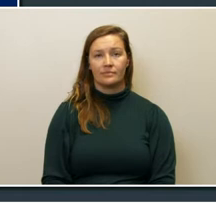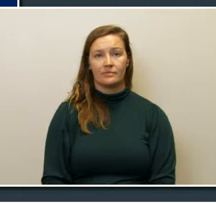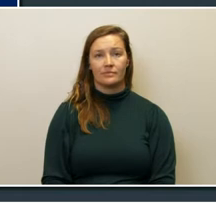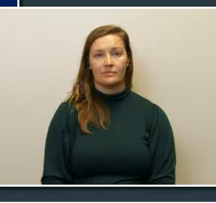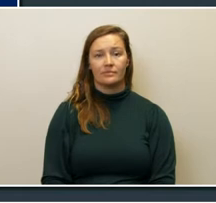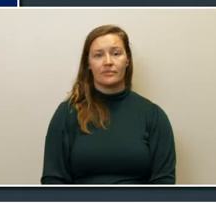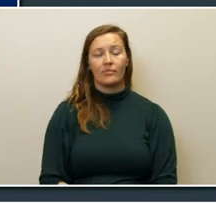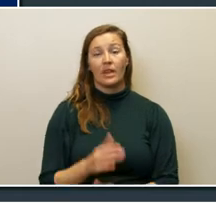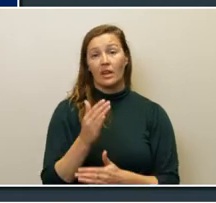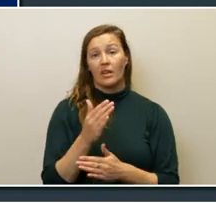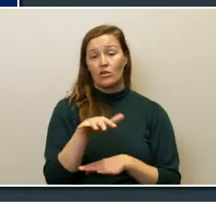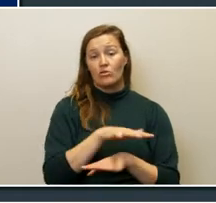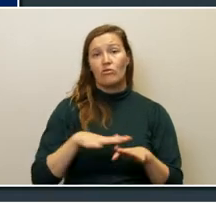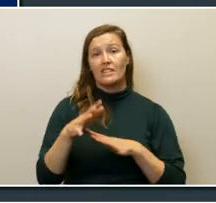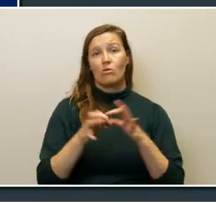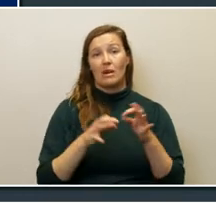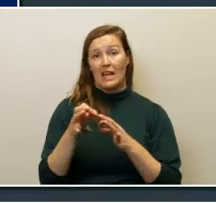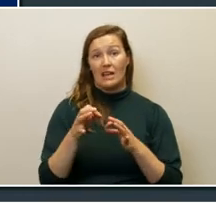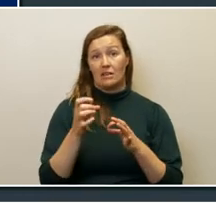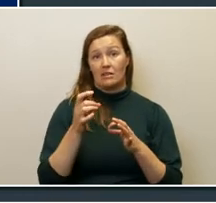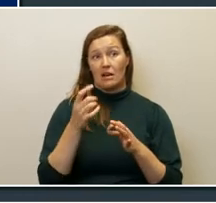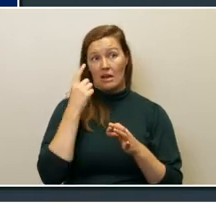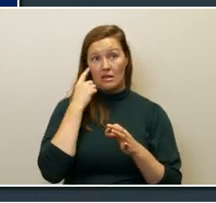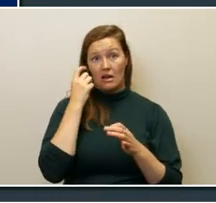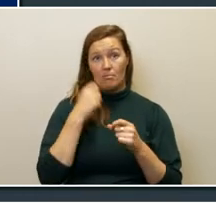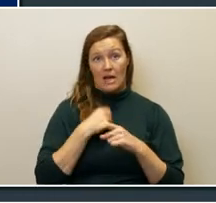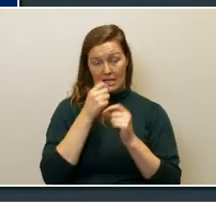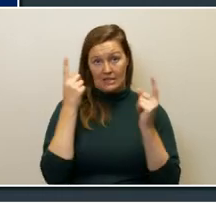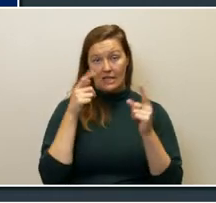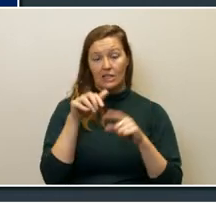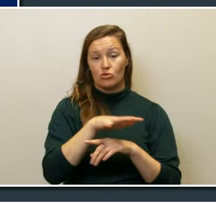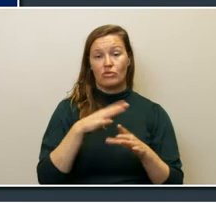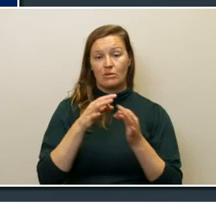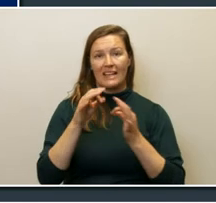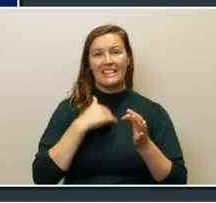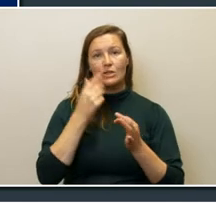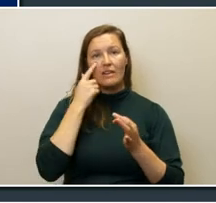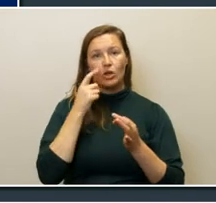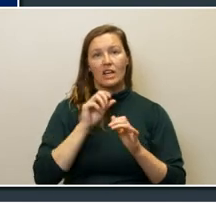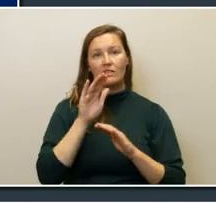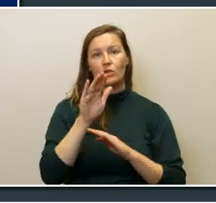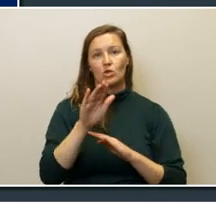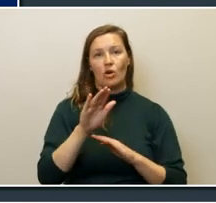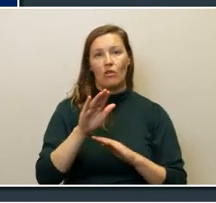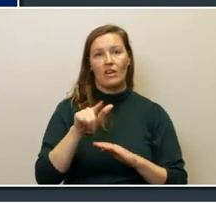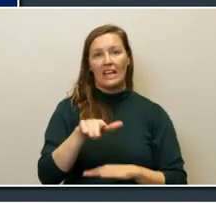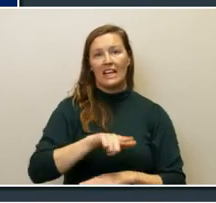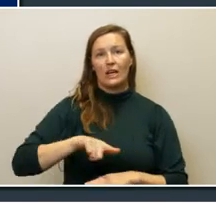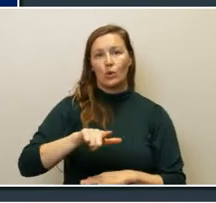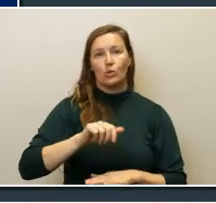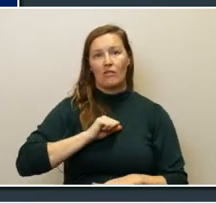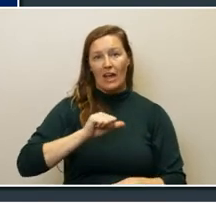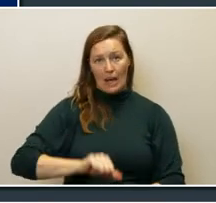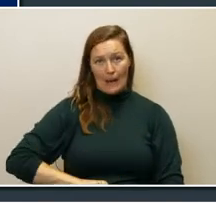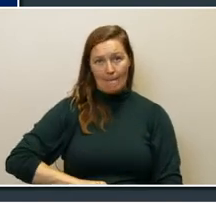Part of the regional plan, as I understand it, is to look at the future of Lagoon Farm and to look